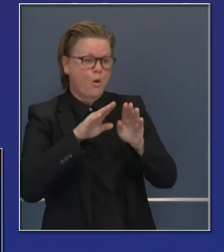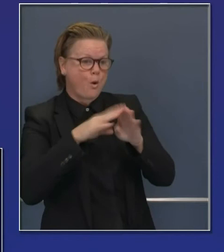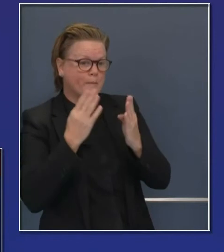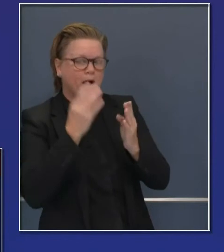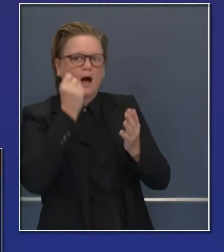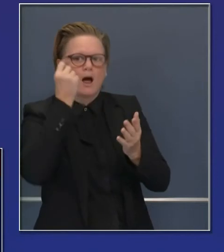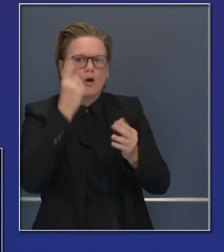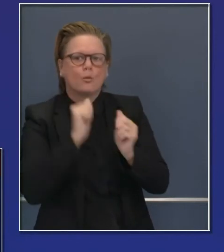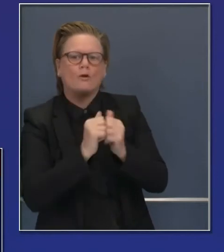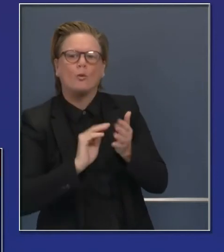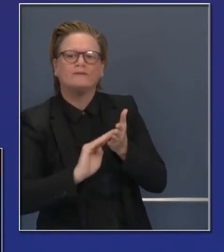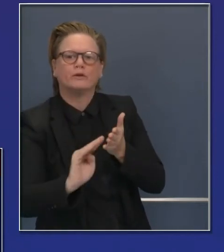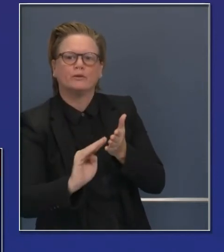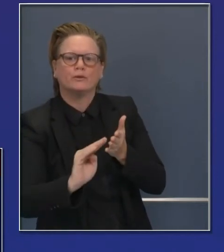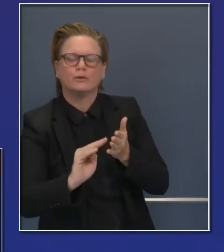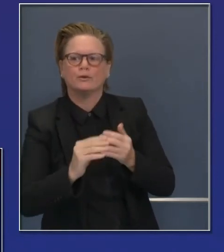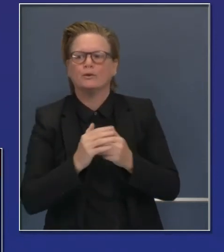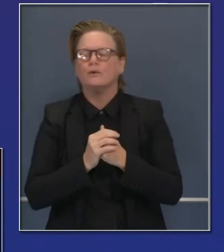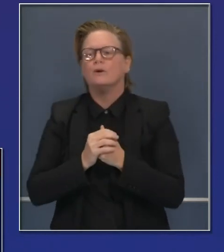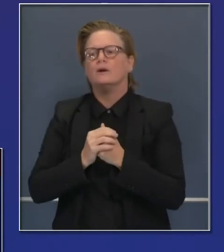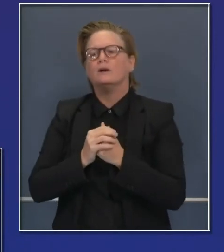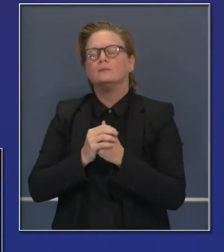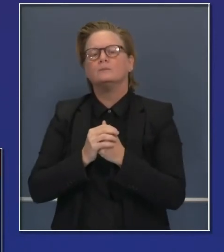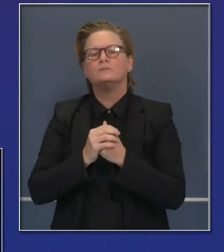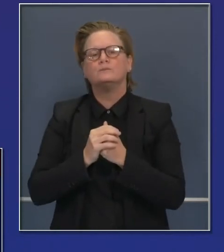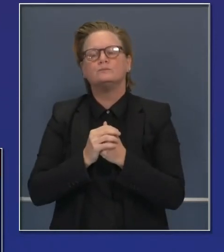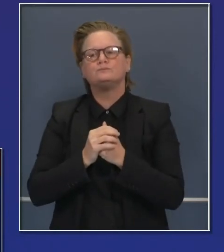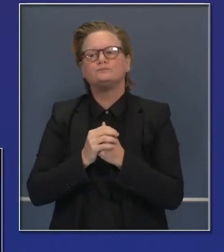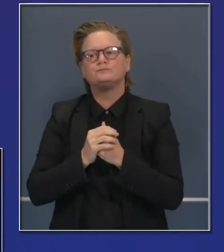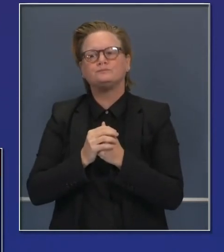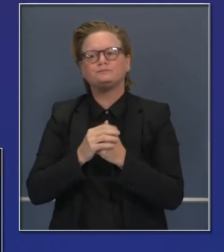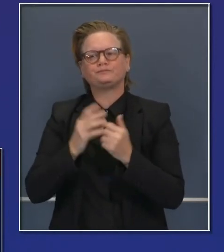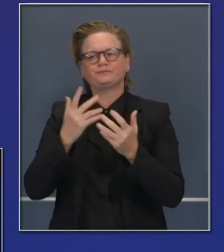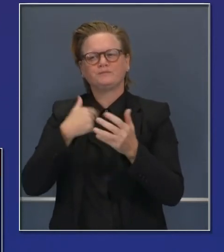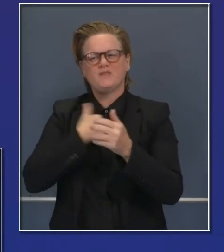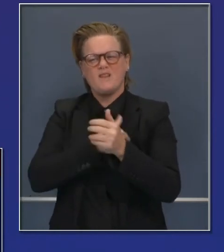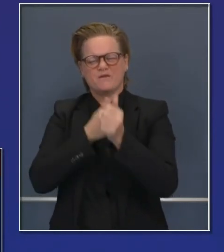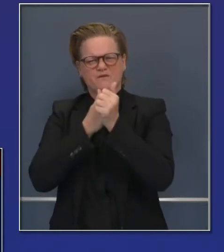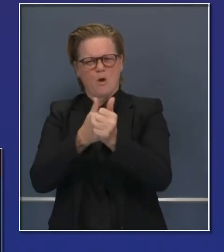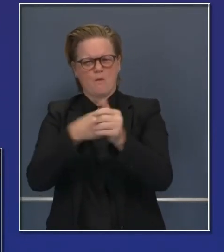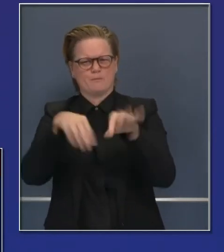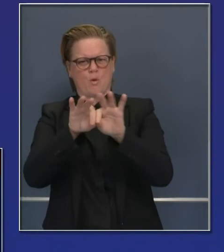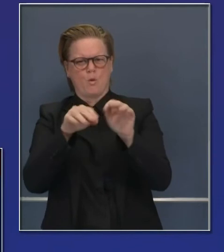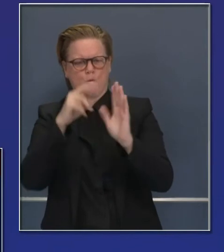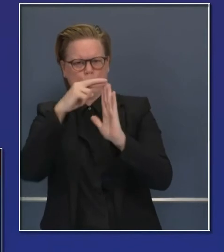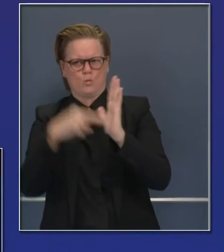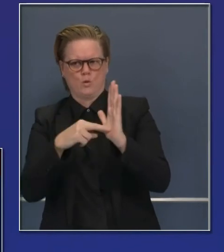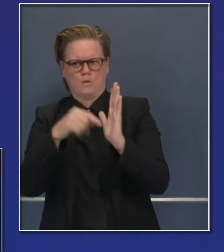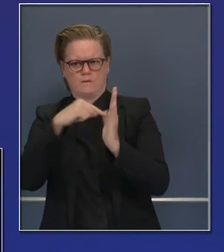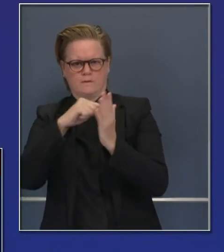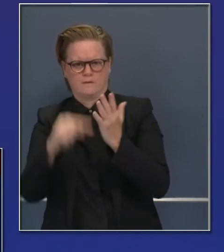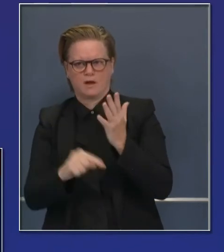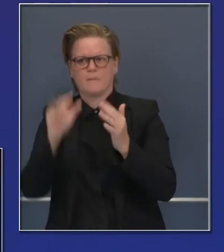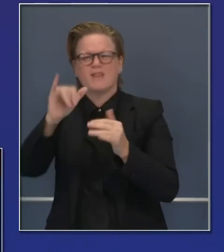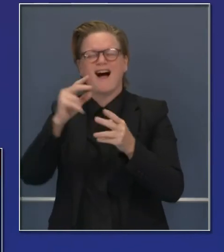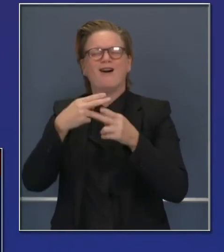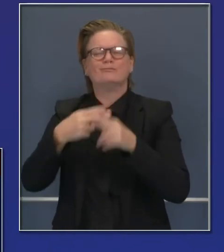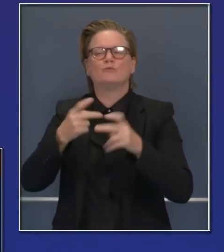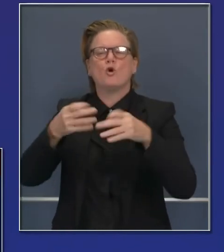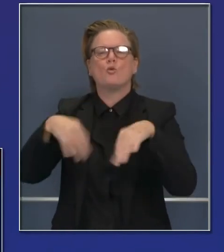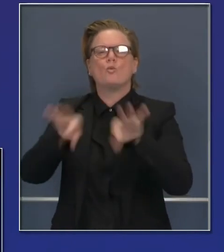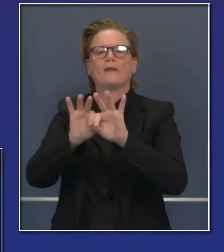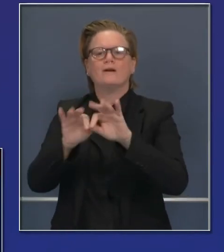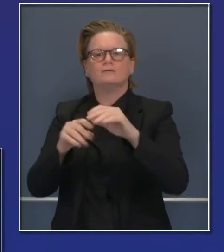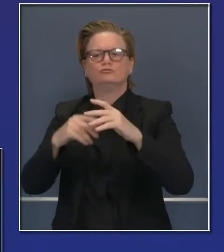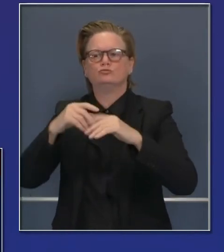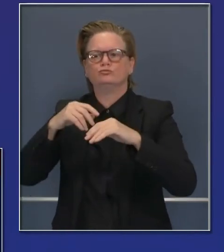that we have advanced and we demand in terms of standards. Critical infrastructure, broadly defined on the previous guidances, we have